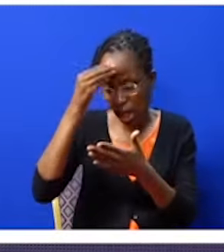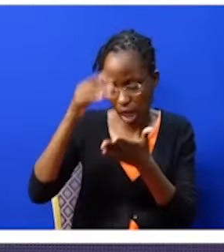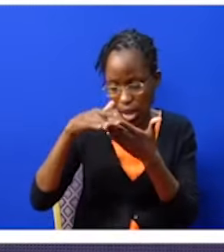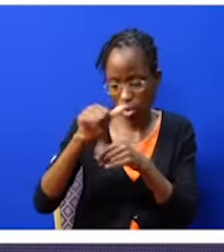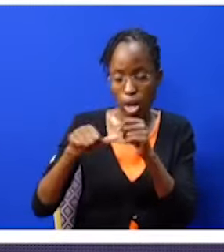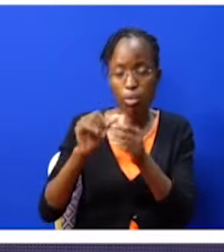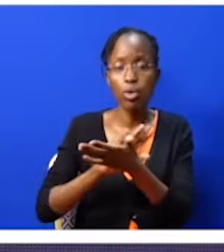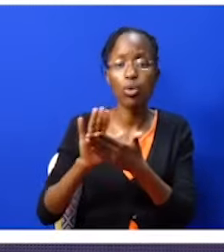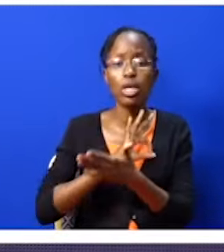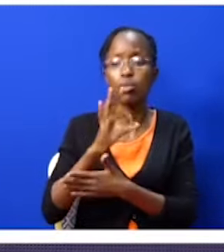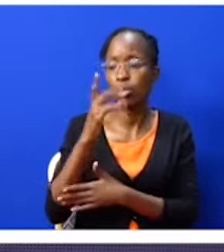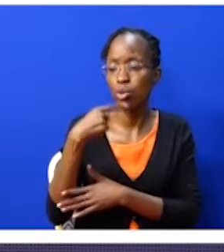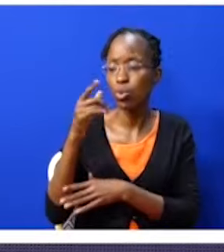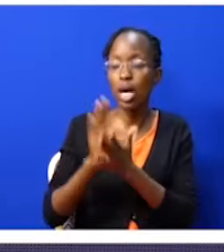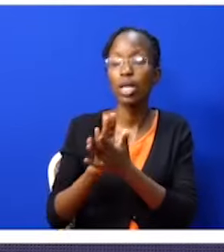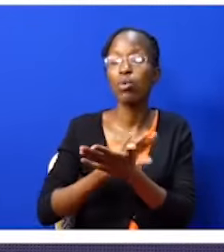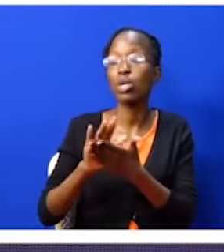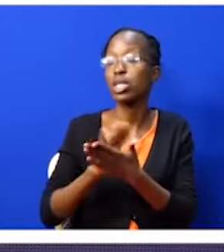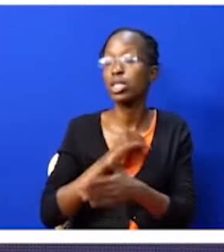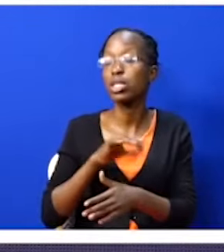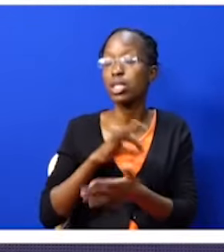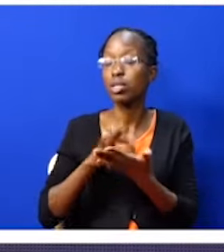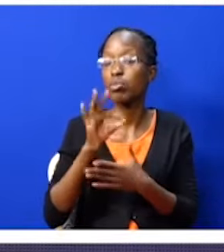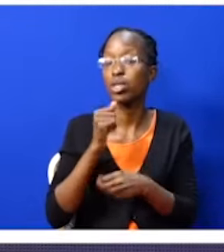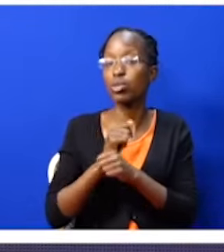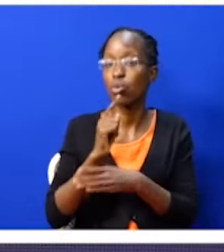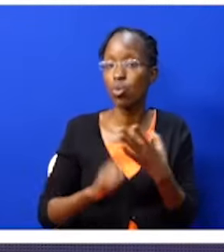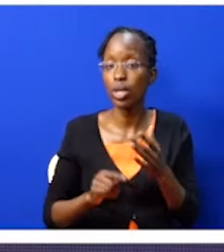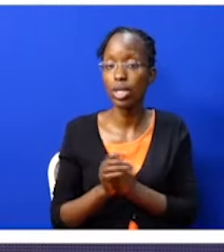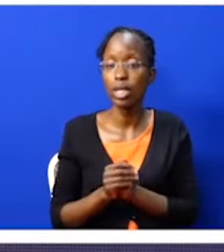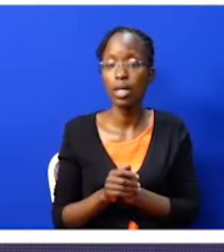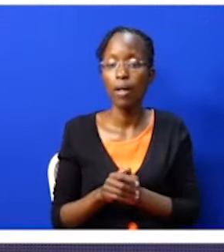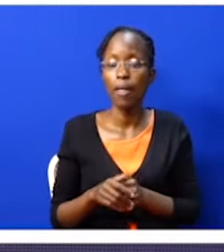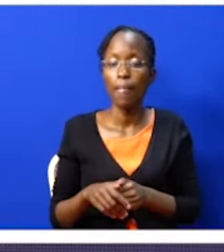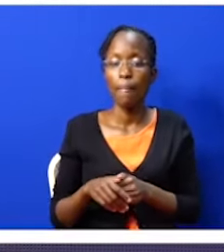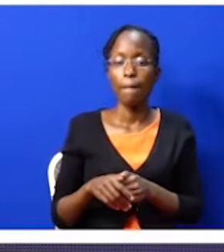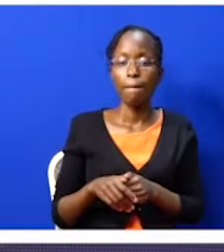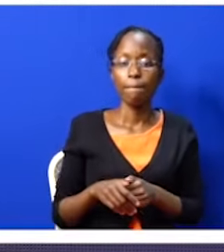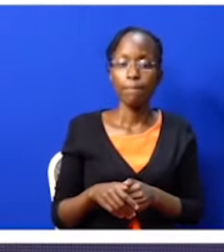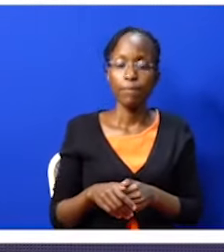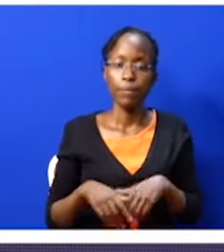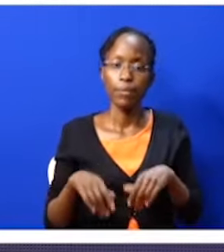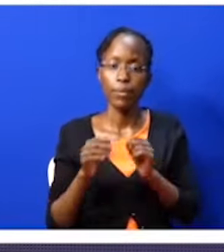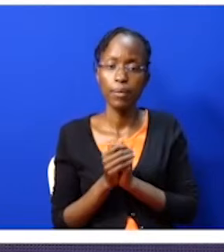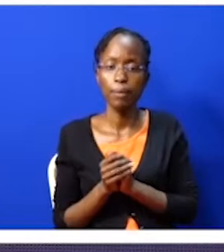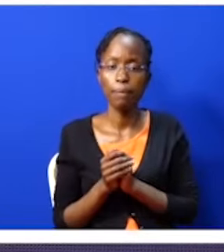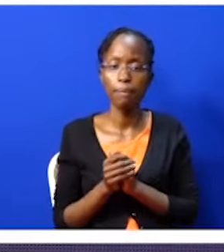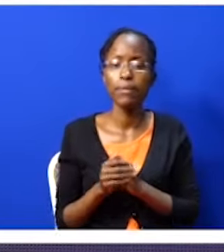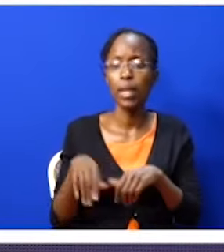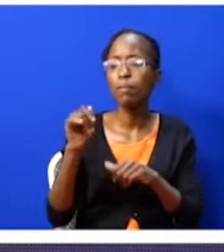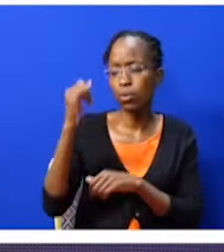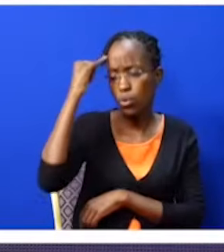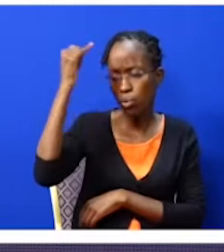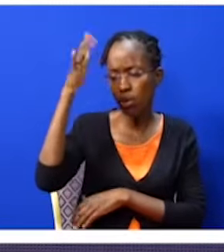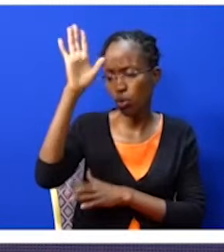he is, and what he does. Now, it may be easy to create an image of God the Father and Jesus in